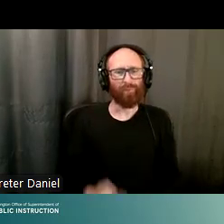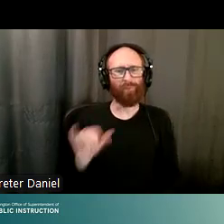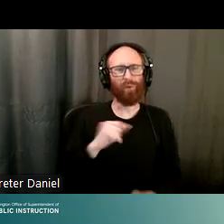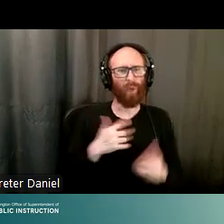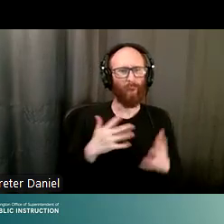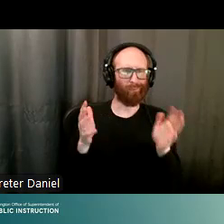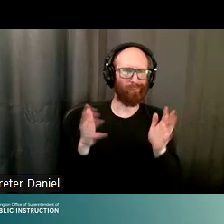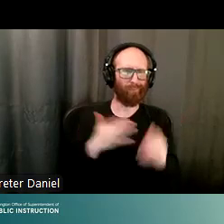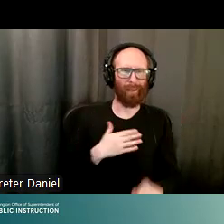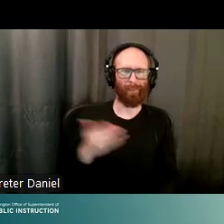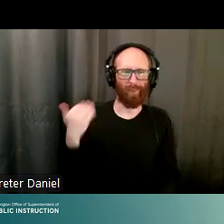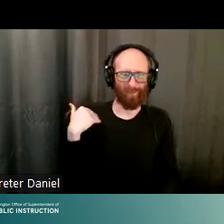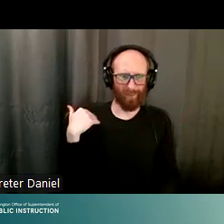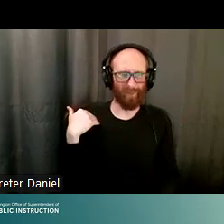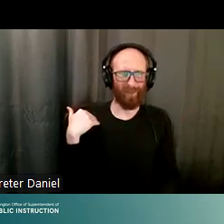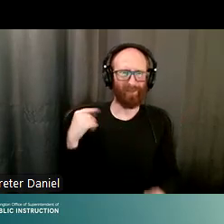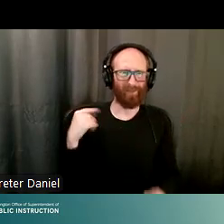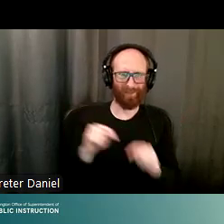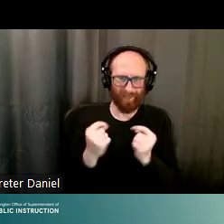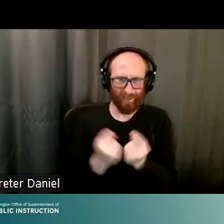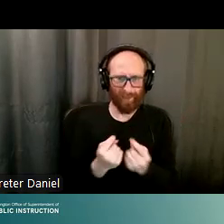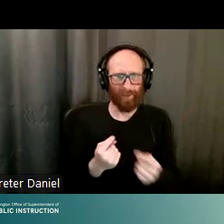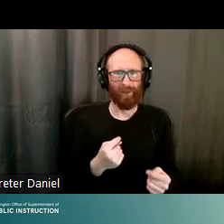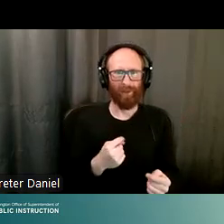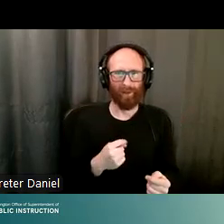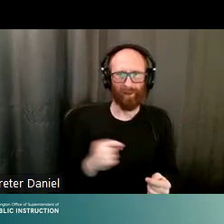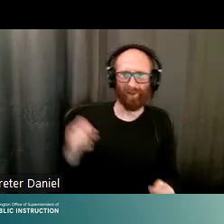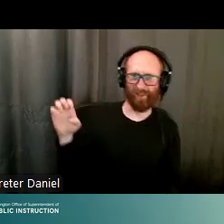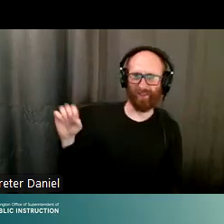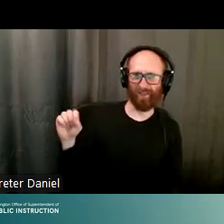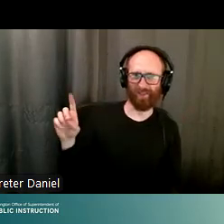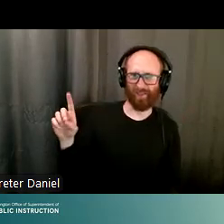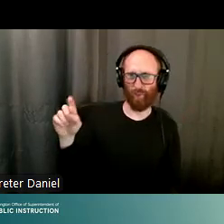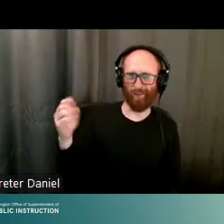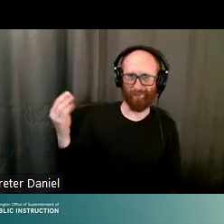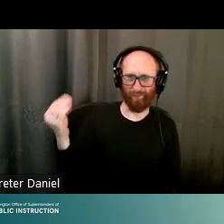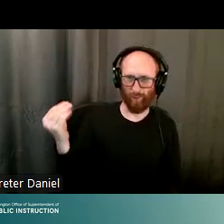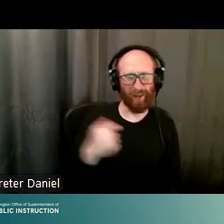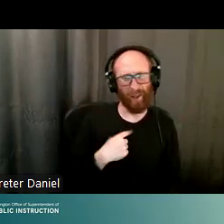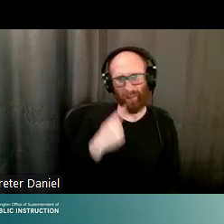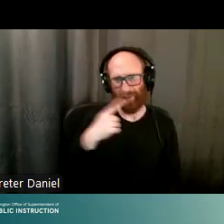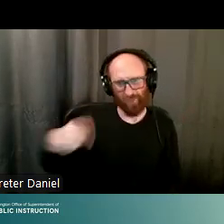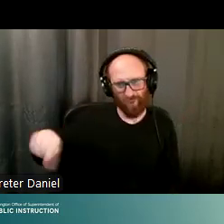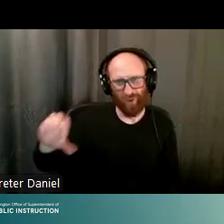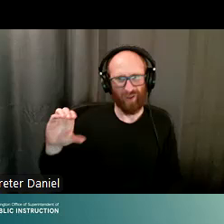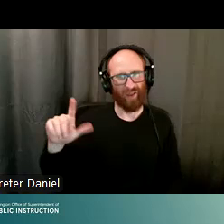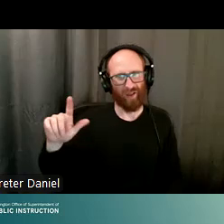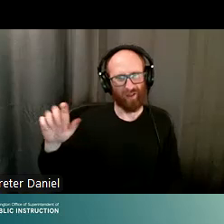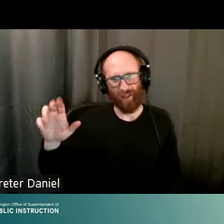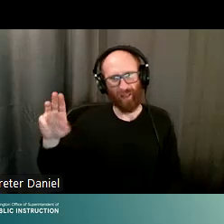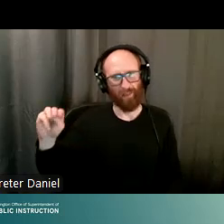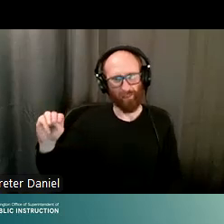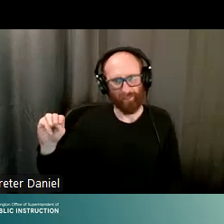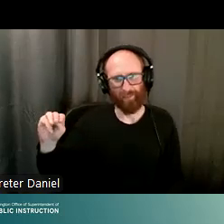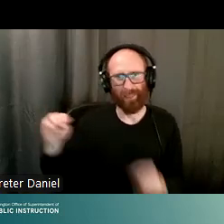previous team. I want to say ESD 114. I miss you all, for all my Clallam County, my rural communities,